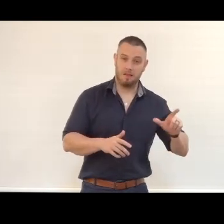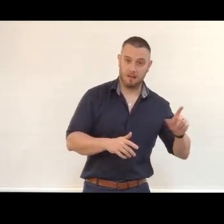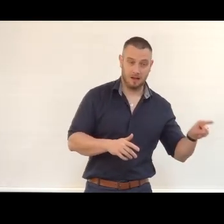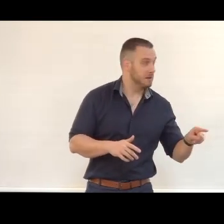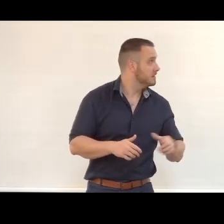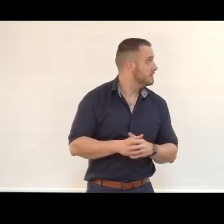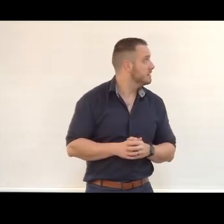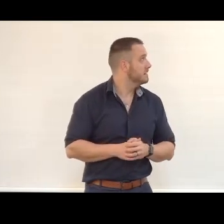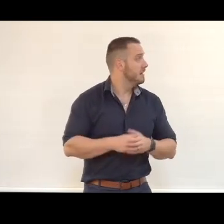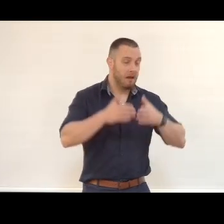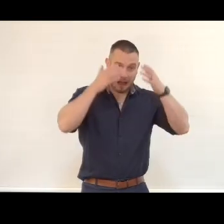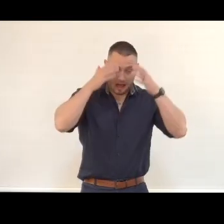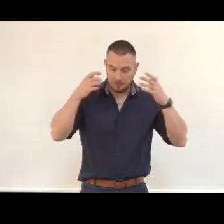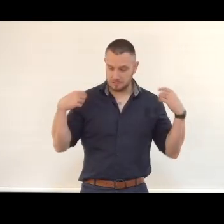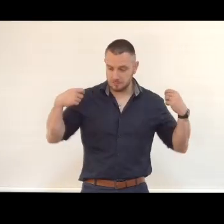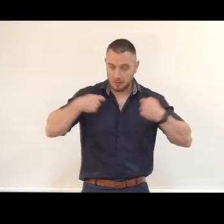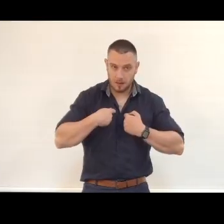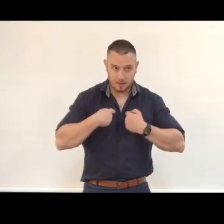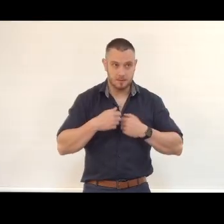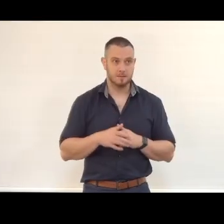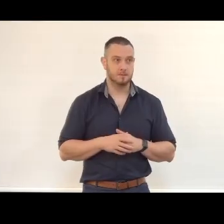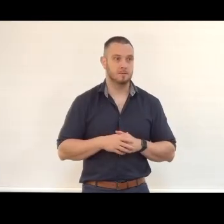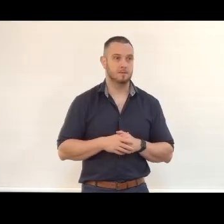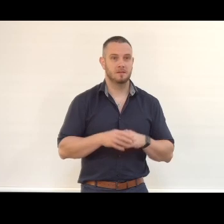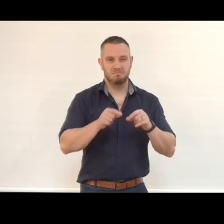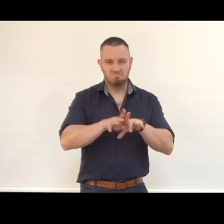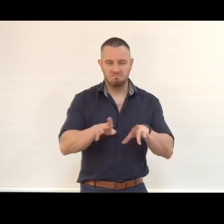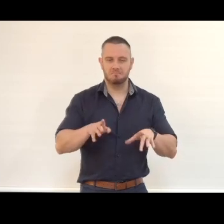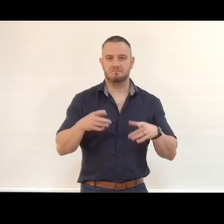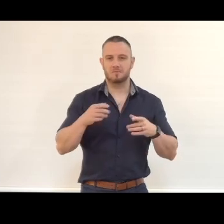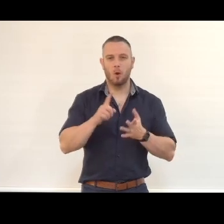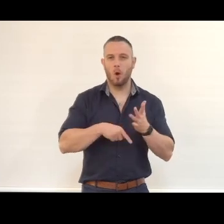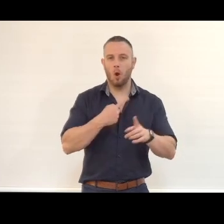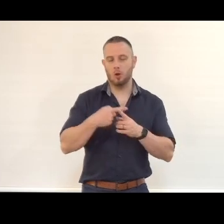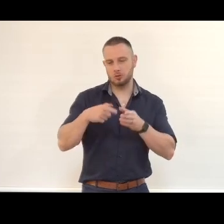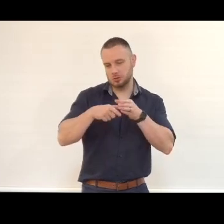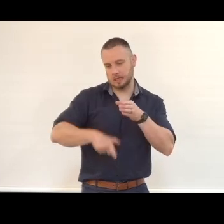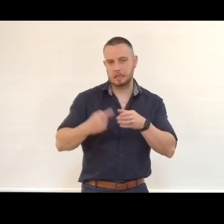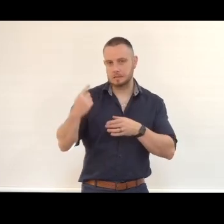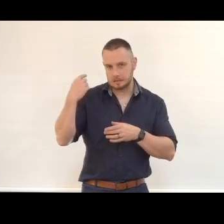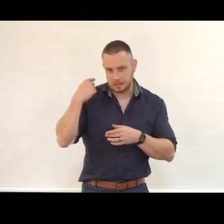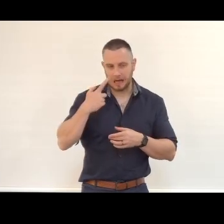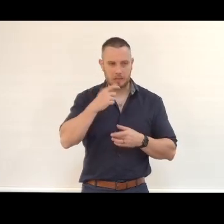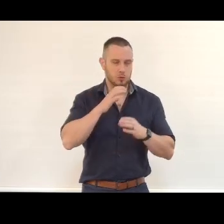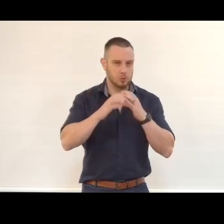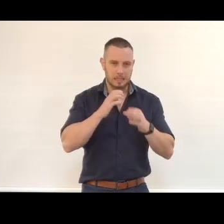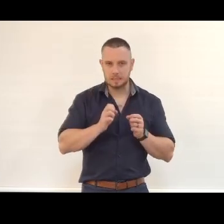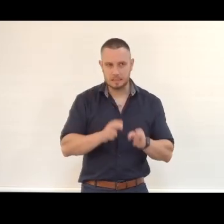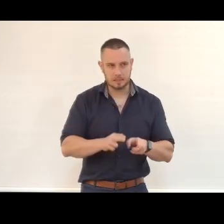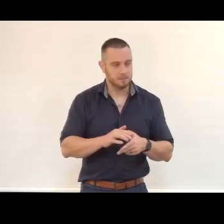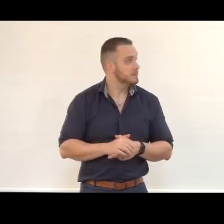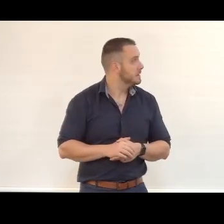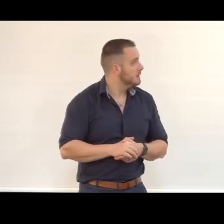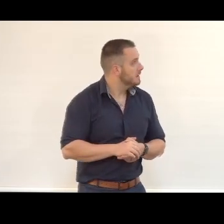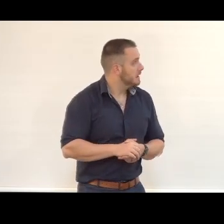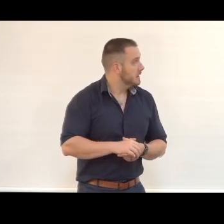the backpacks and helmets. So the backpacks are obviously for simulated oxygen, and the helmets have the communication systems. And then in the middle